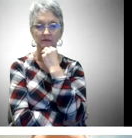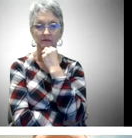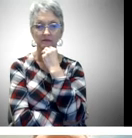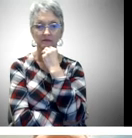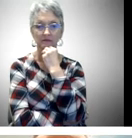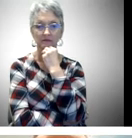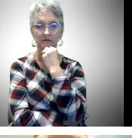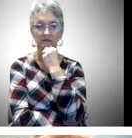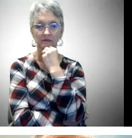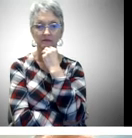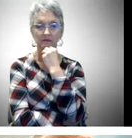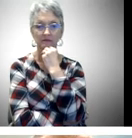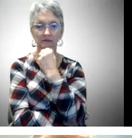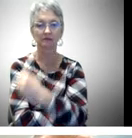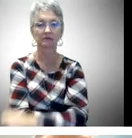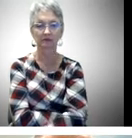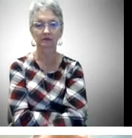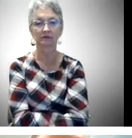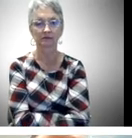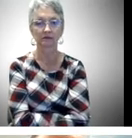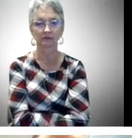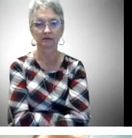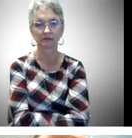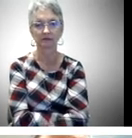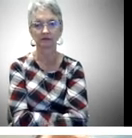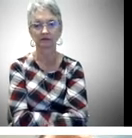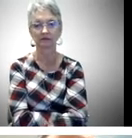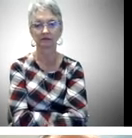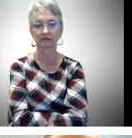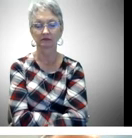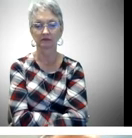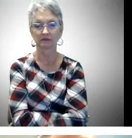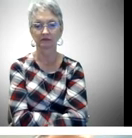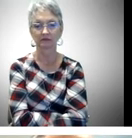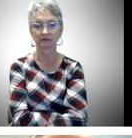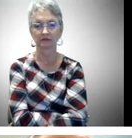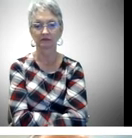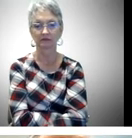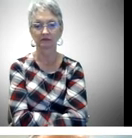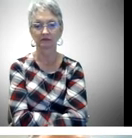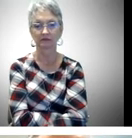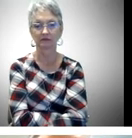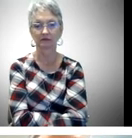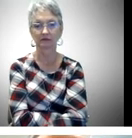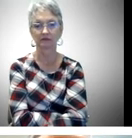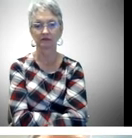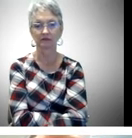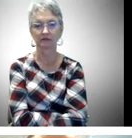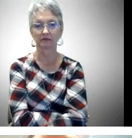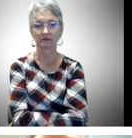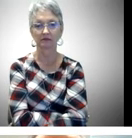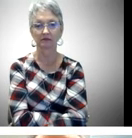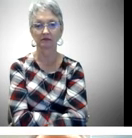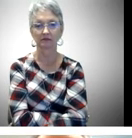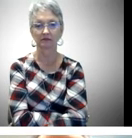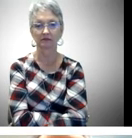time. I mean, I've even before I came to disability rights and I was a legal aid attorney, I would assess whether or